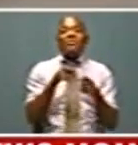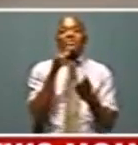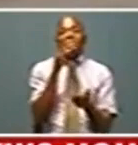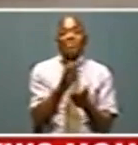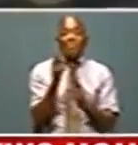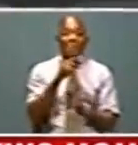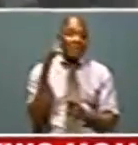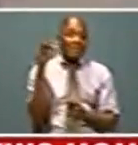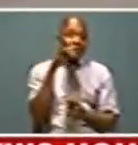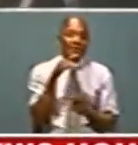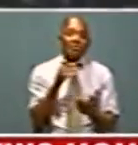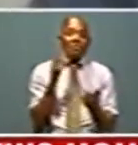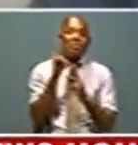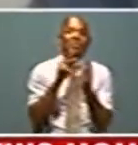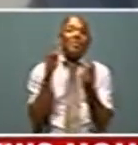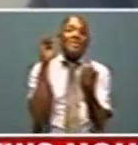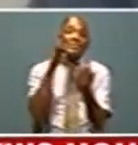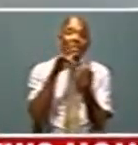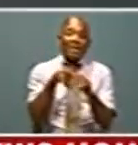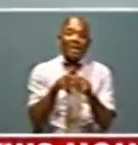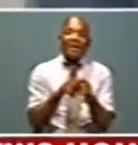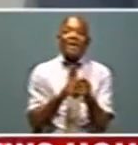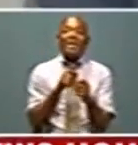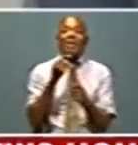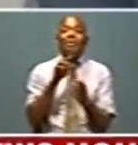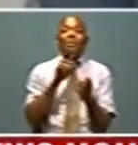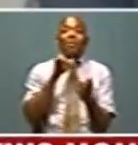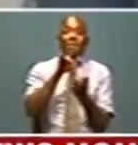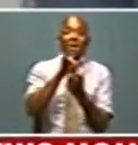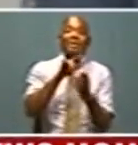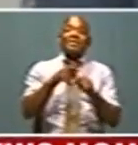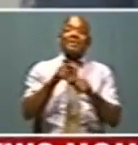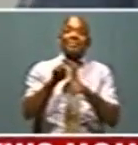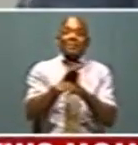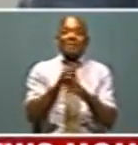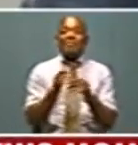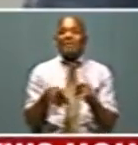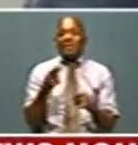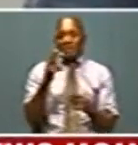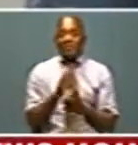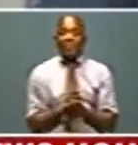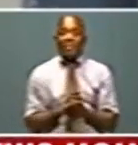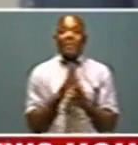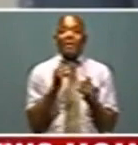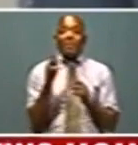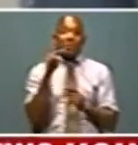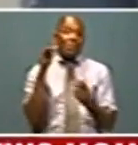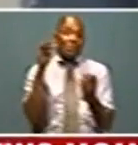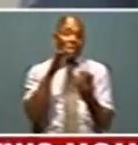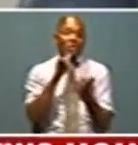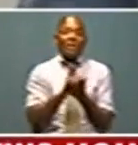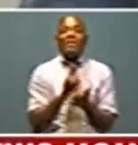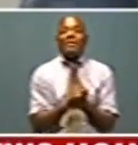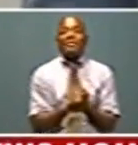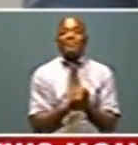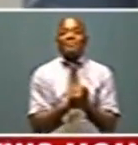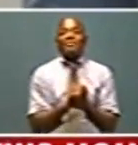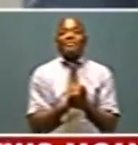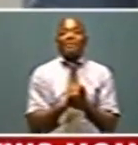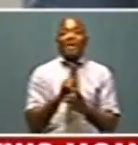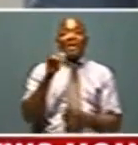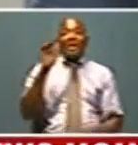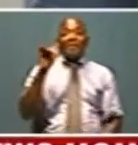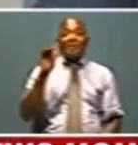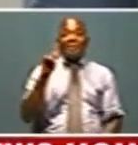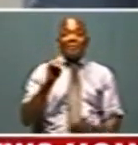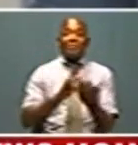the people regarding the commercialization of the airport are high. It is their hope that on the